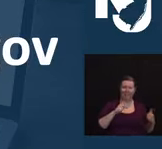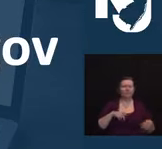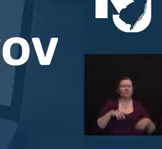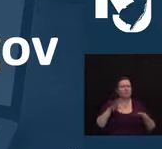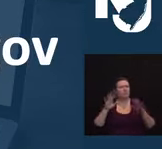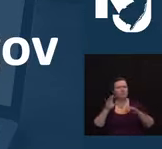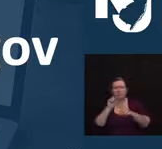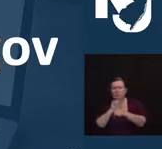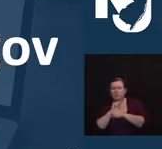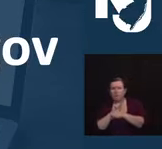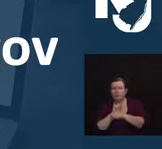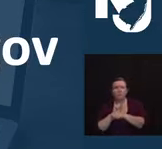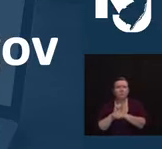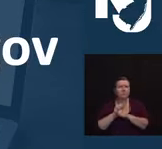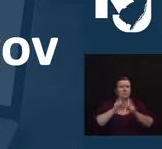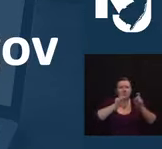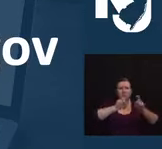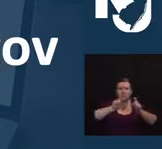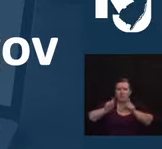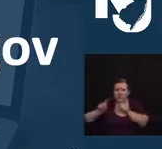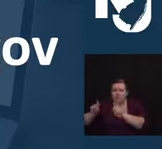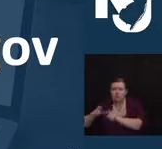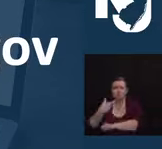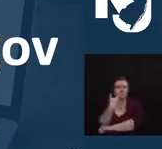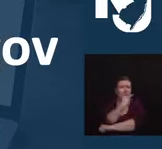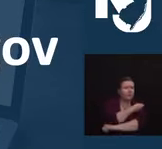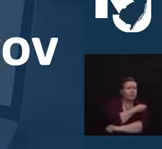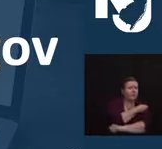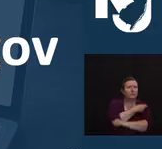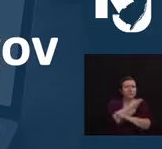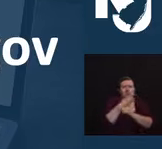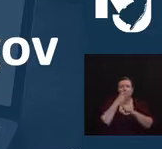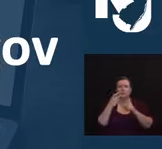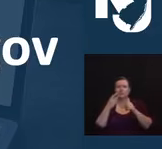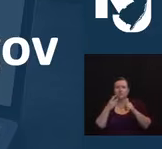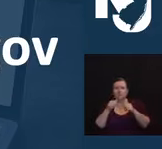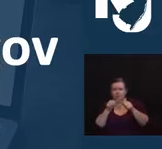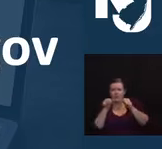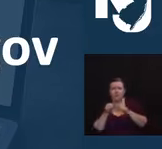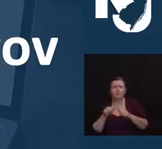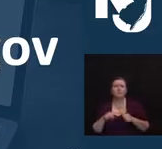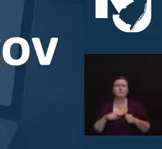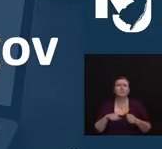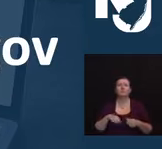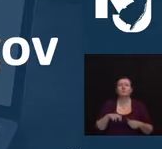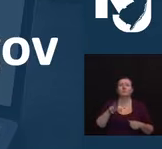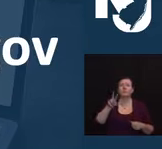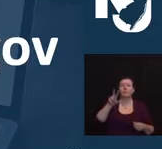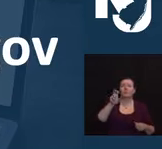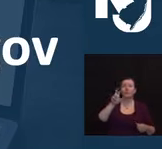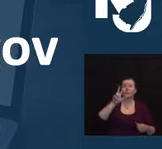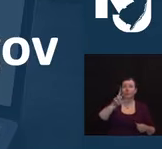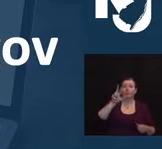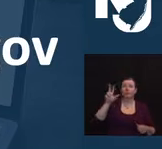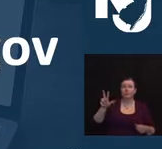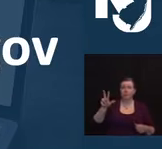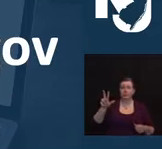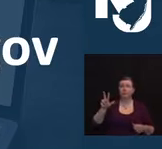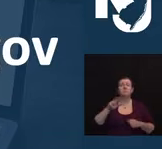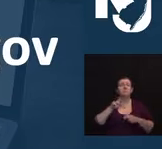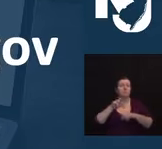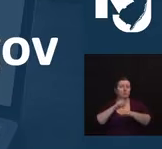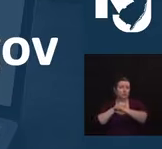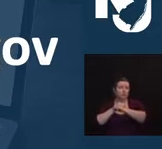medical stations. We have 333 members of the Guard still in our nation's capital as we speak. It was another